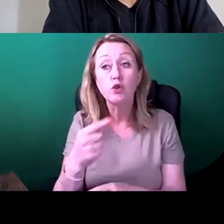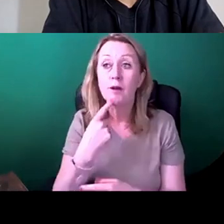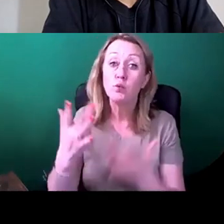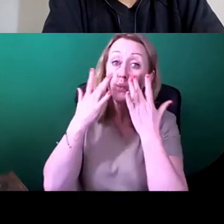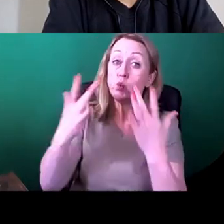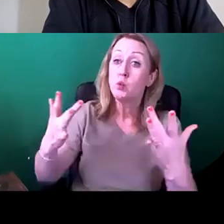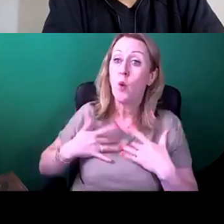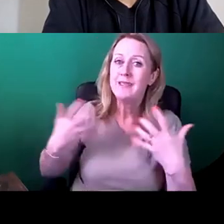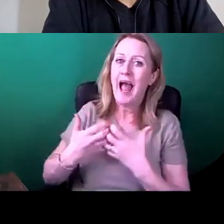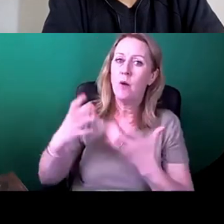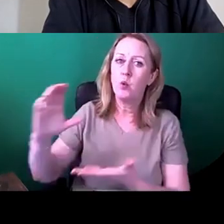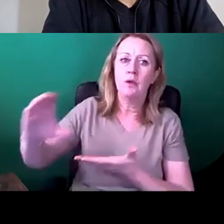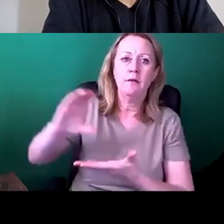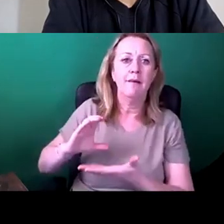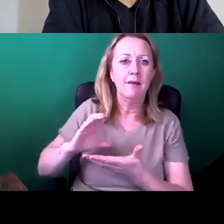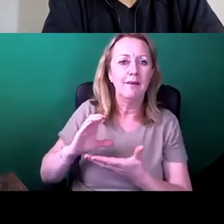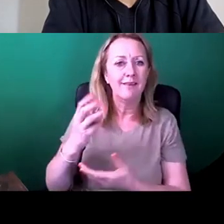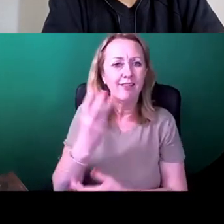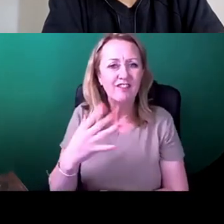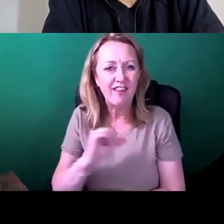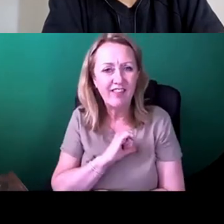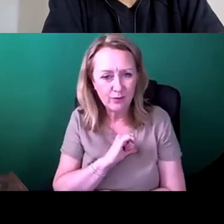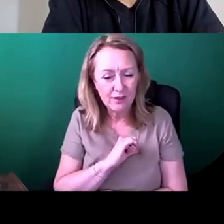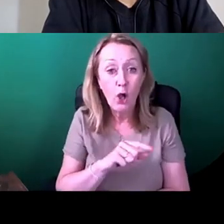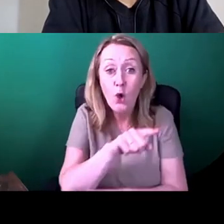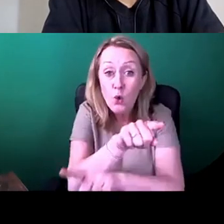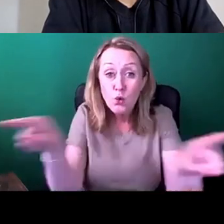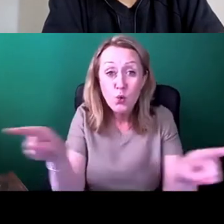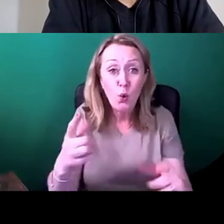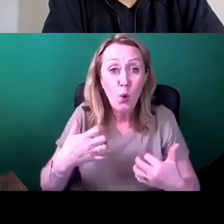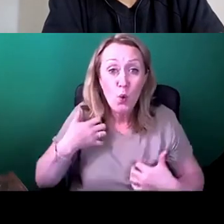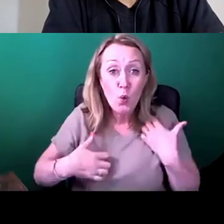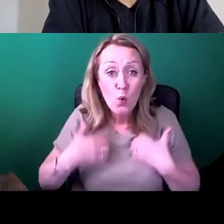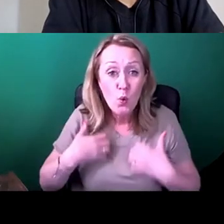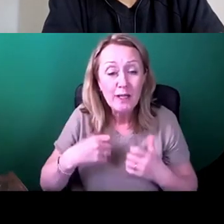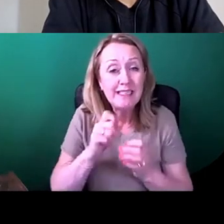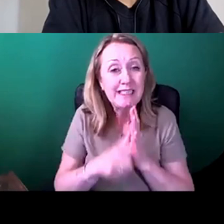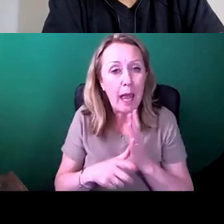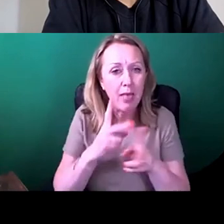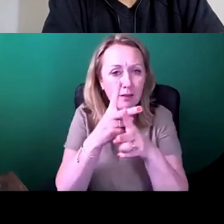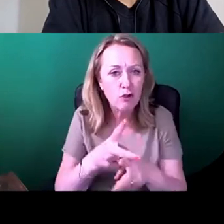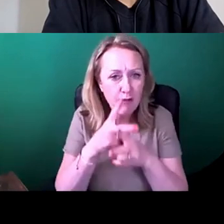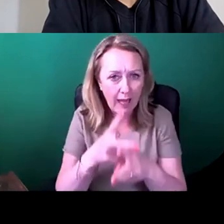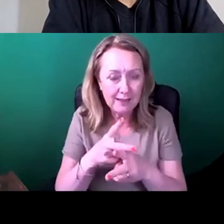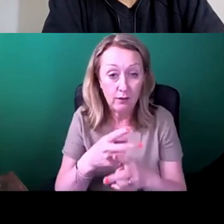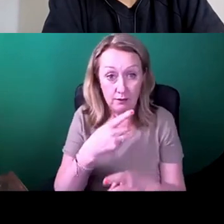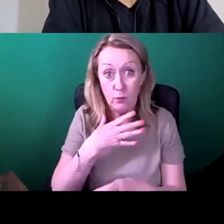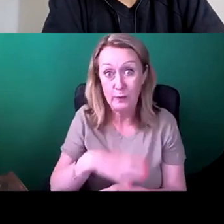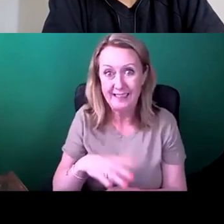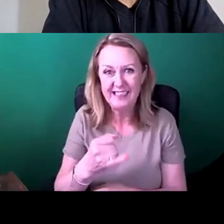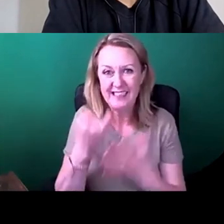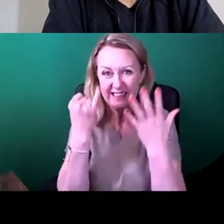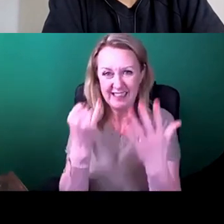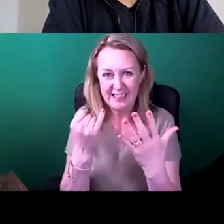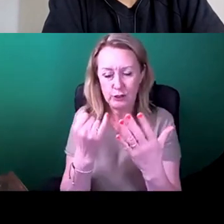in. And for all you budding disabled curators out there, we expect the call out for the six new future curators